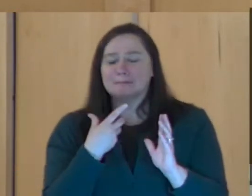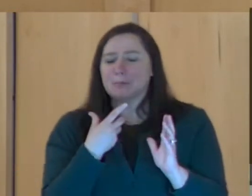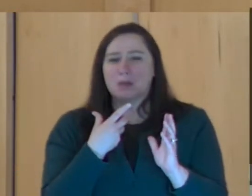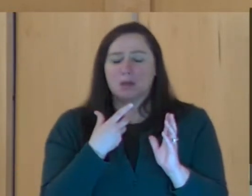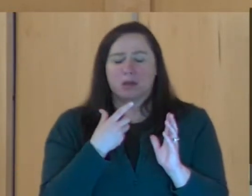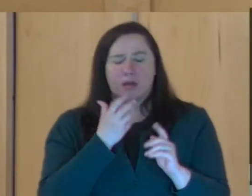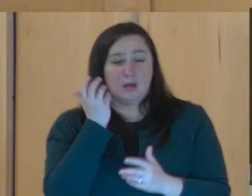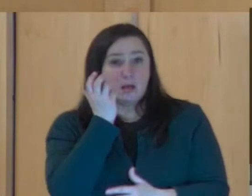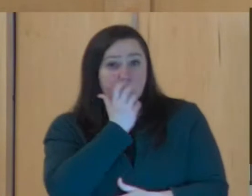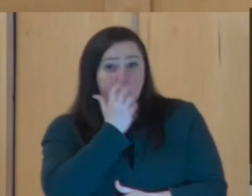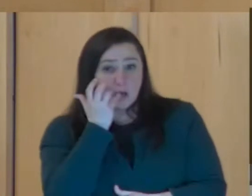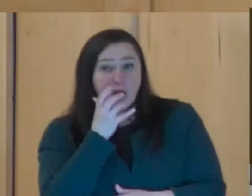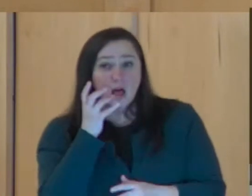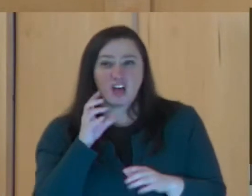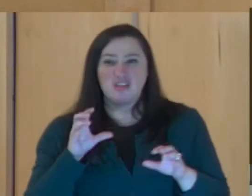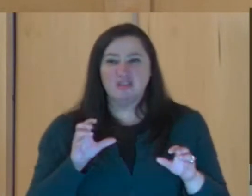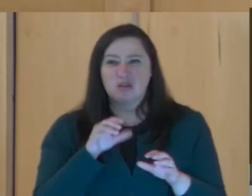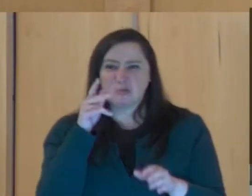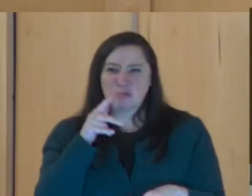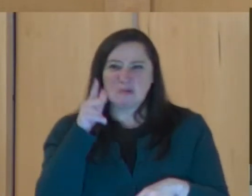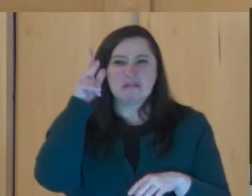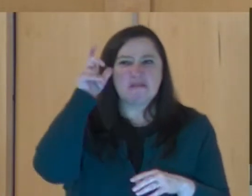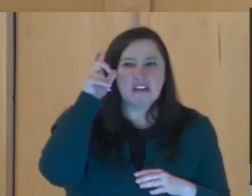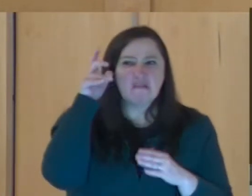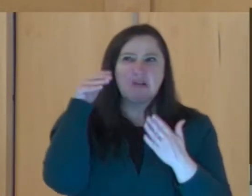would do something evil against God.